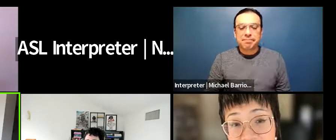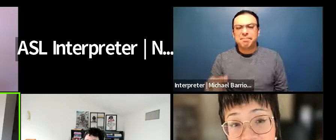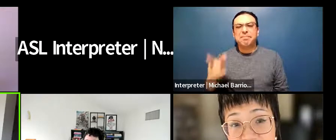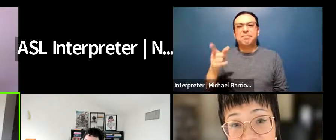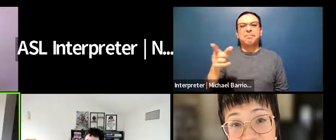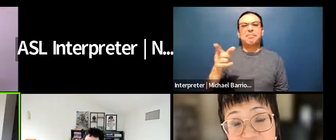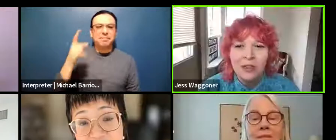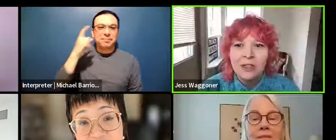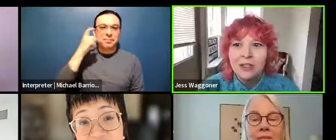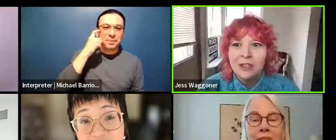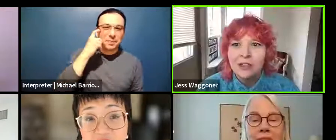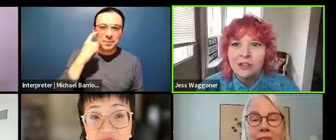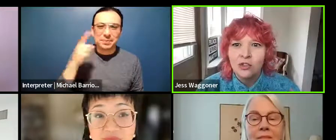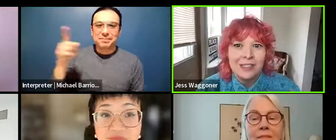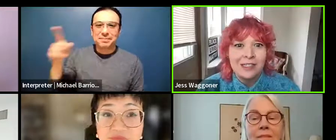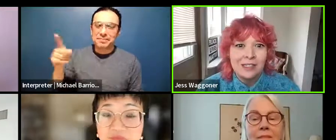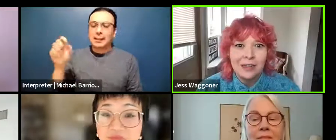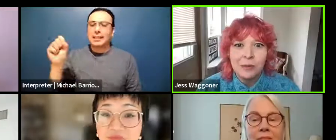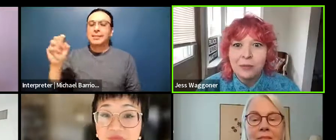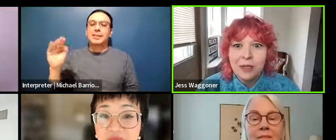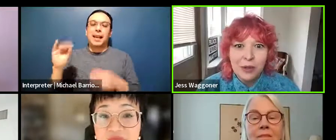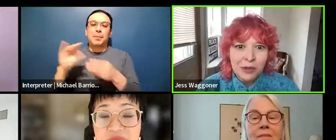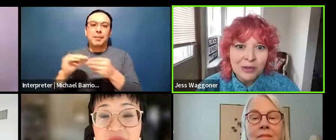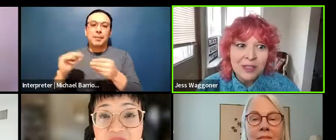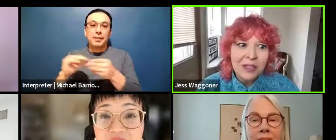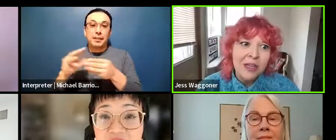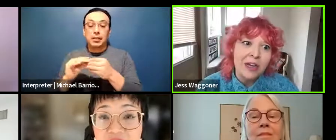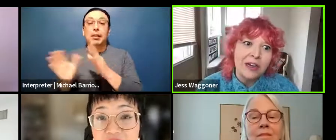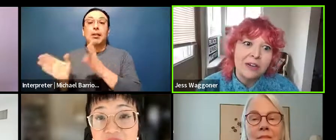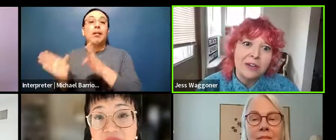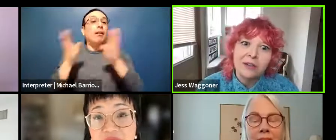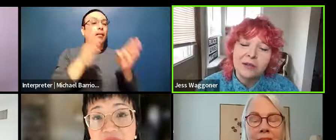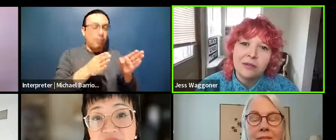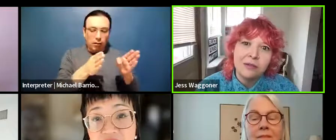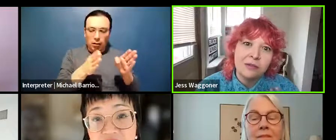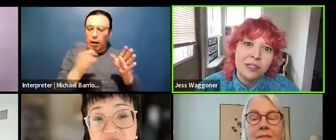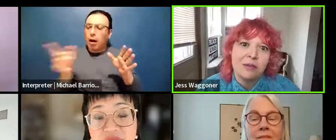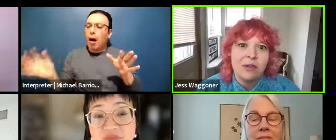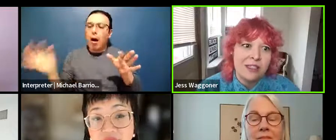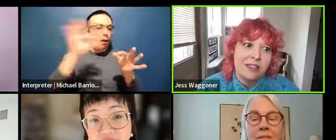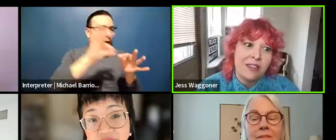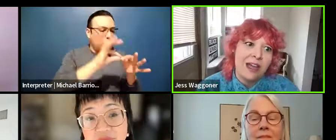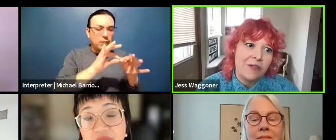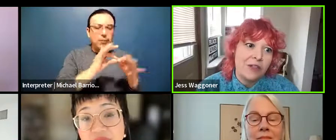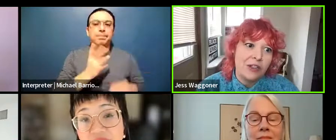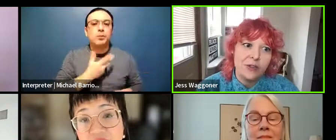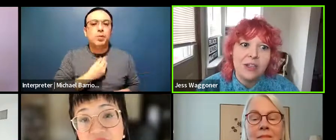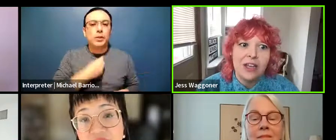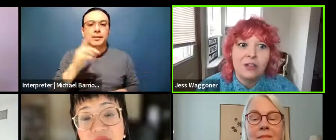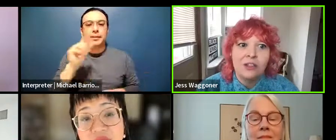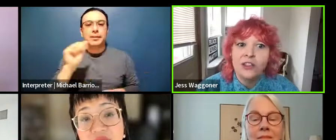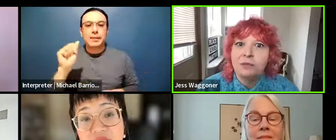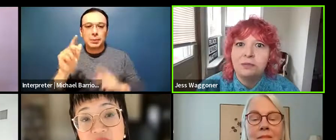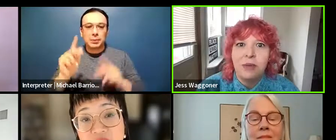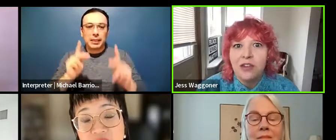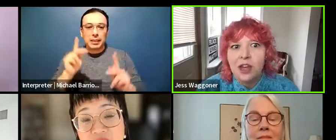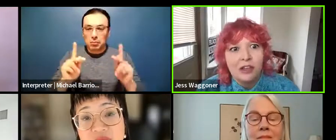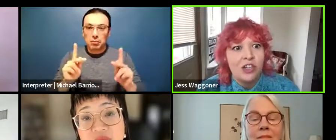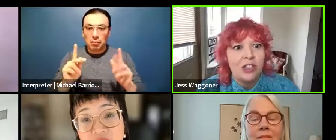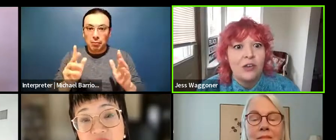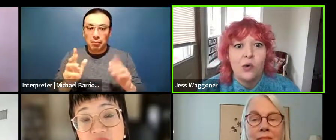this in the context of trans disabled people, where some of us have to